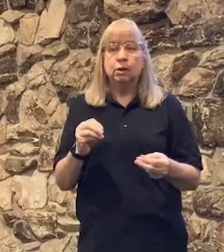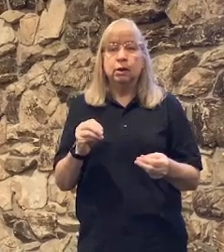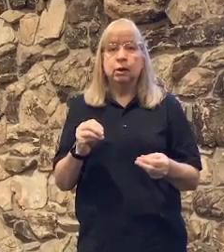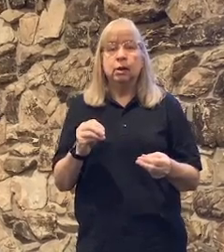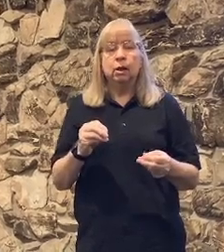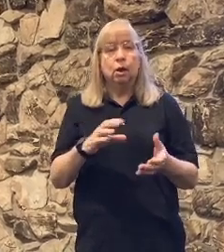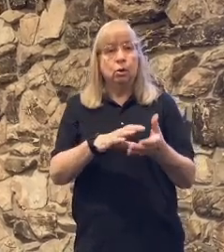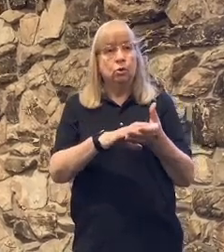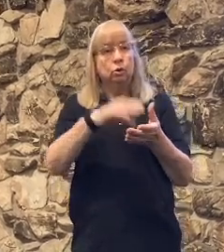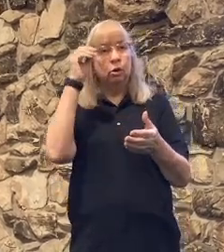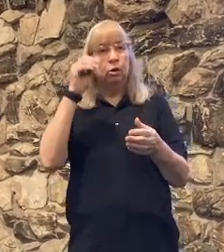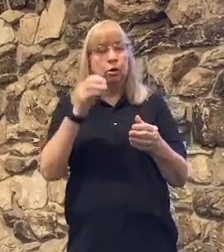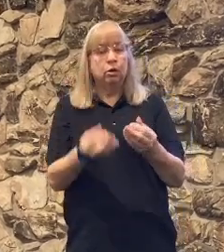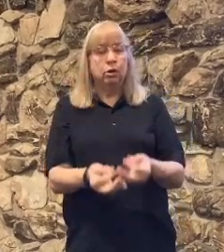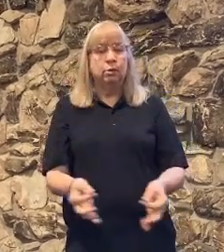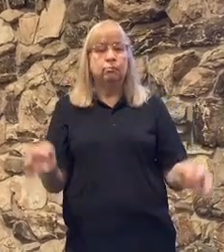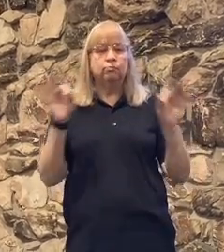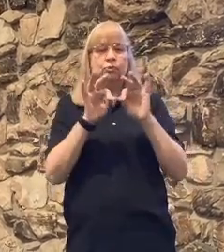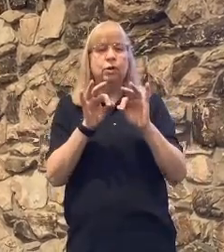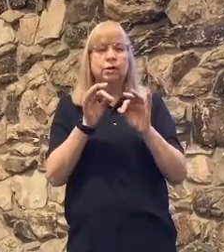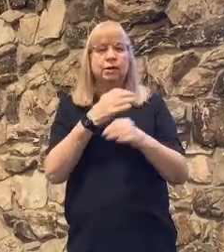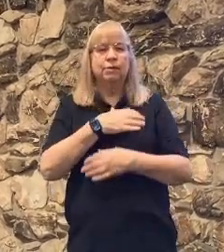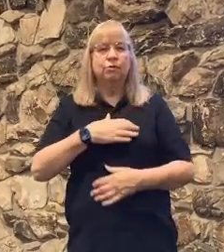to learn the importance of joy,